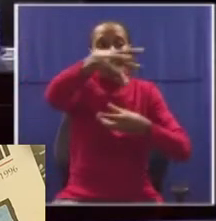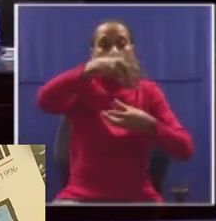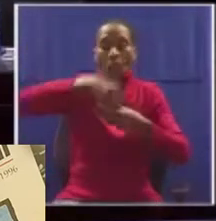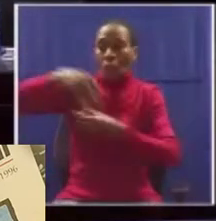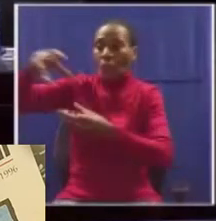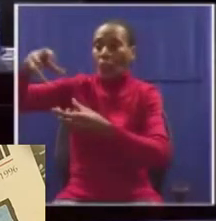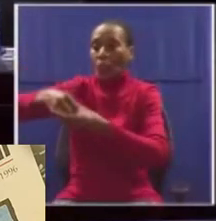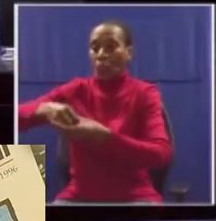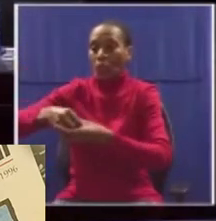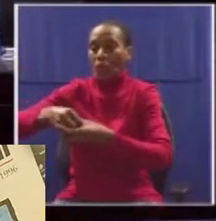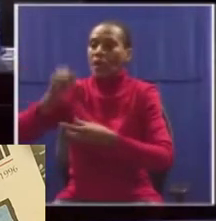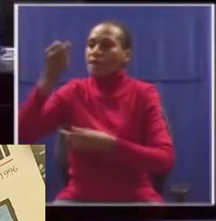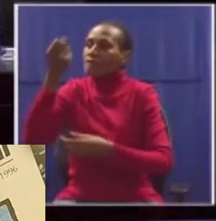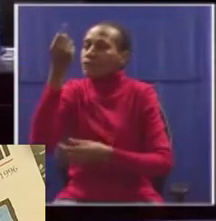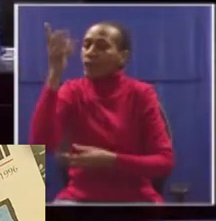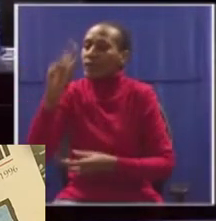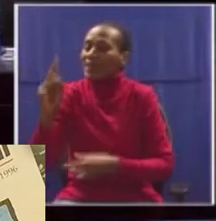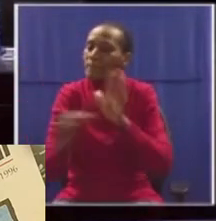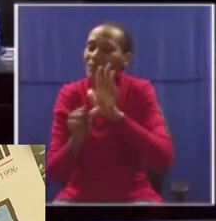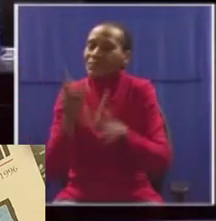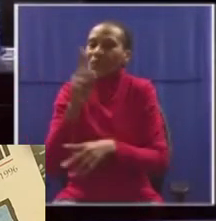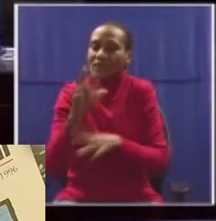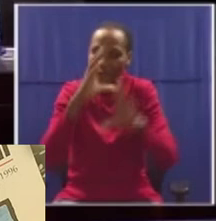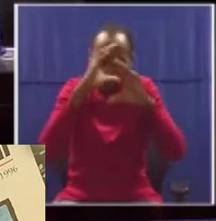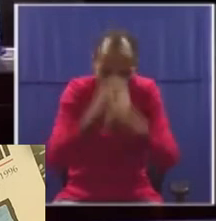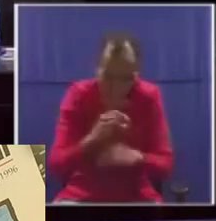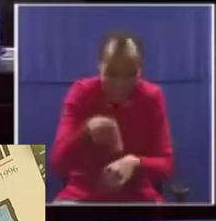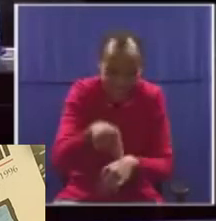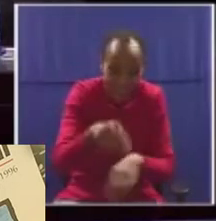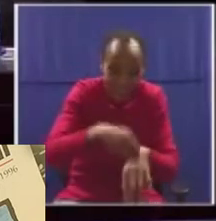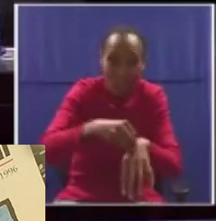a forecast on the resolution of the problem